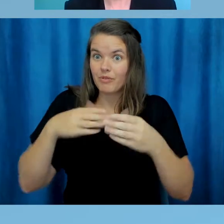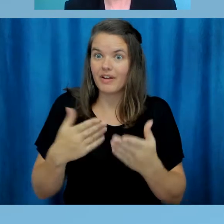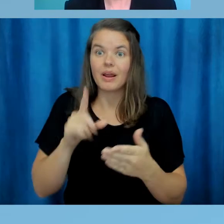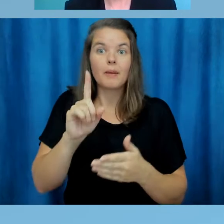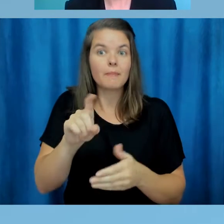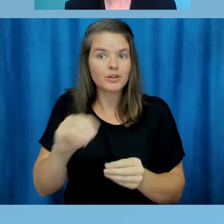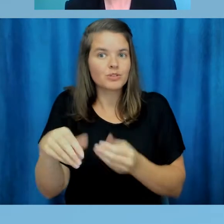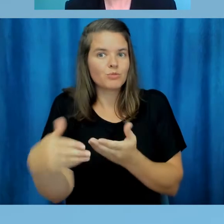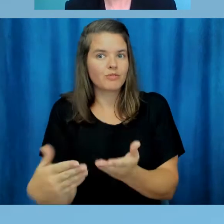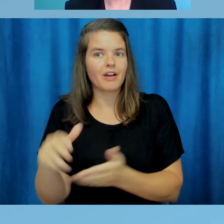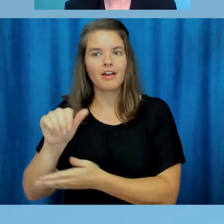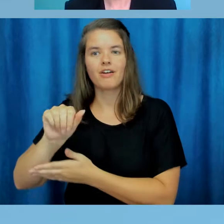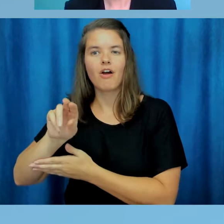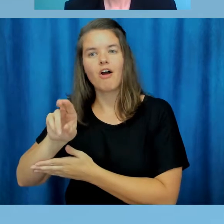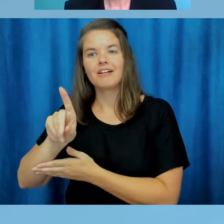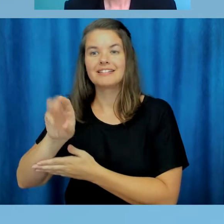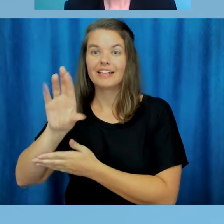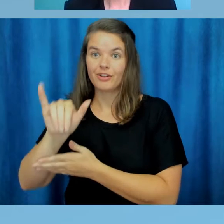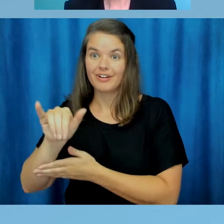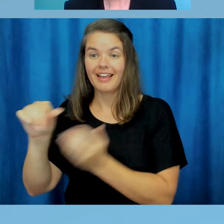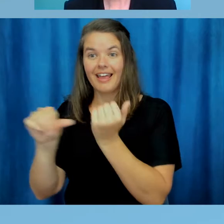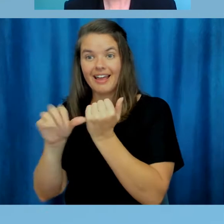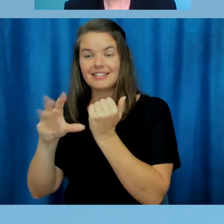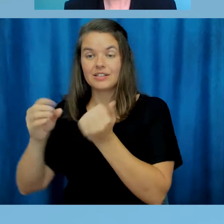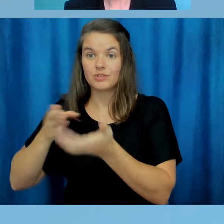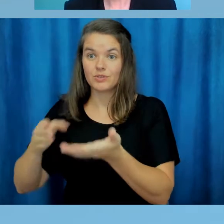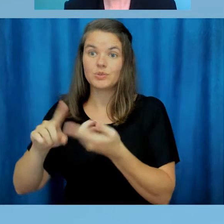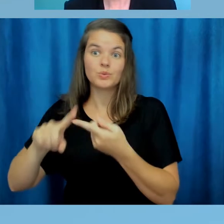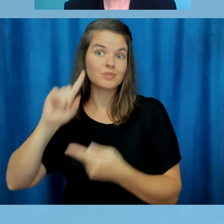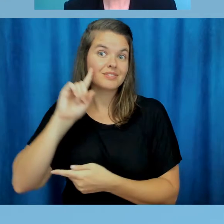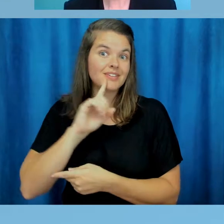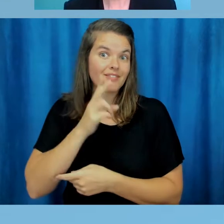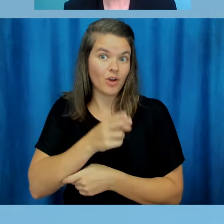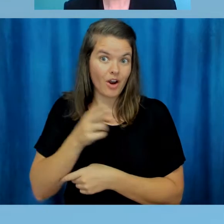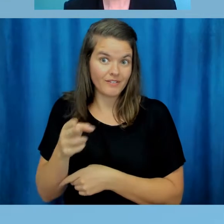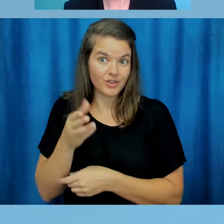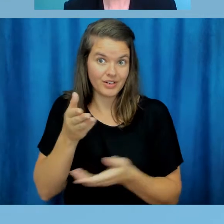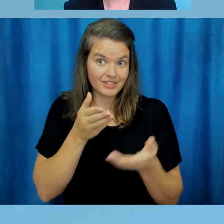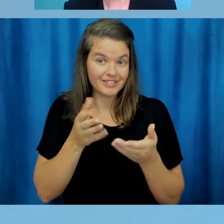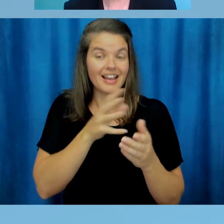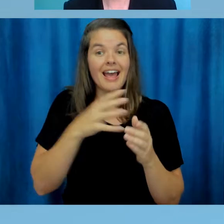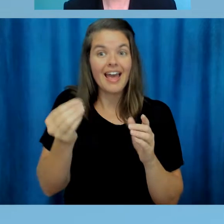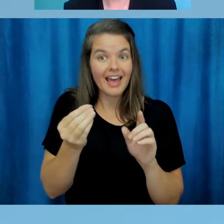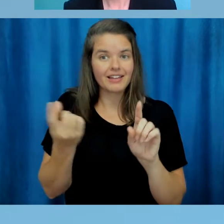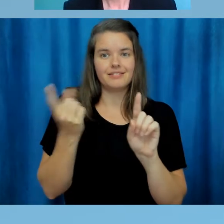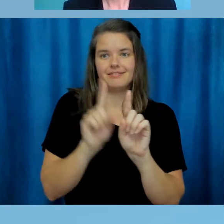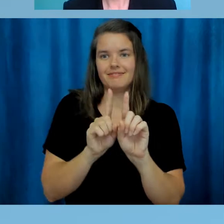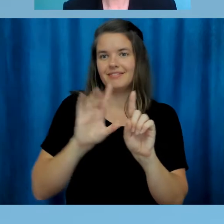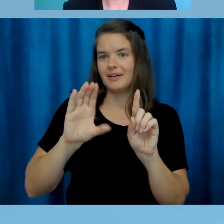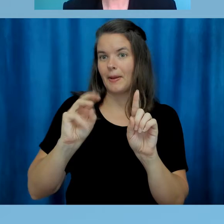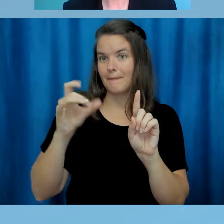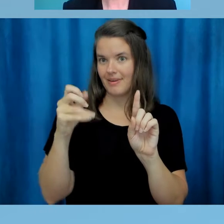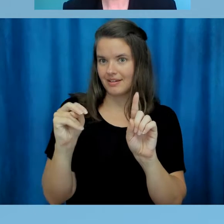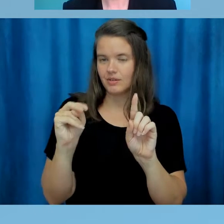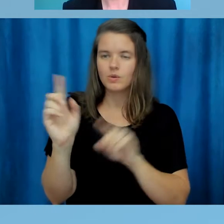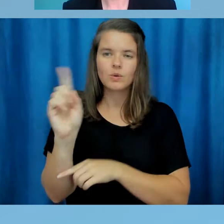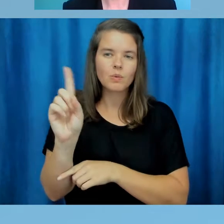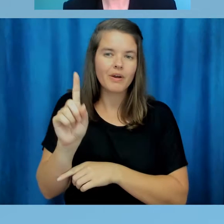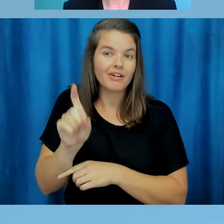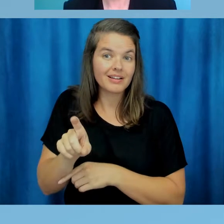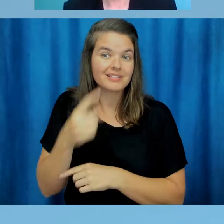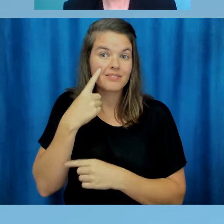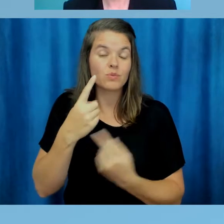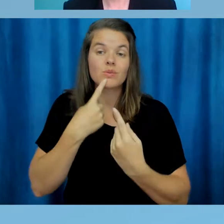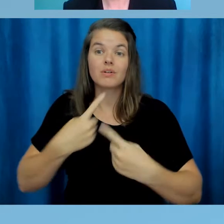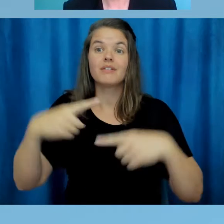furnish auxiliary aids and services to deaf and hard of hearing patients and their companions where it's necessary